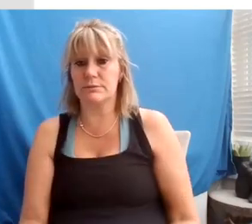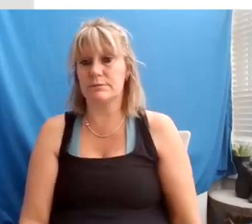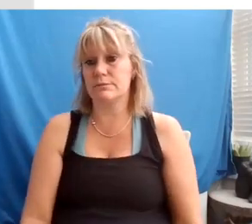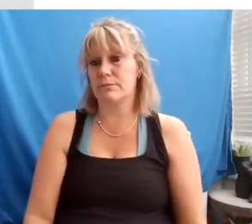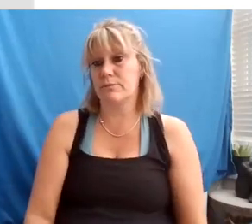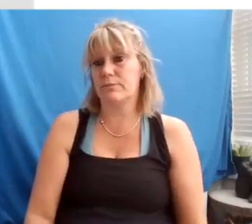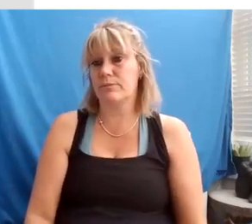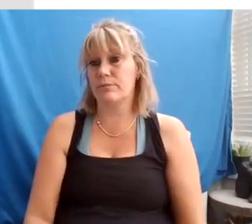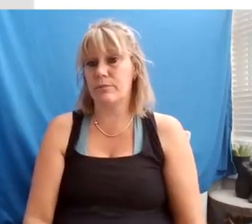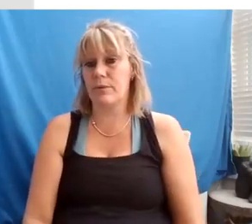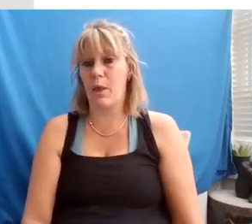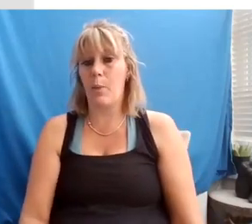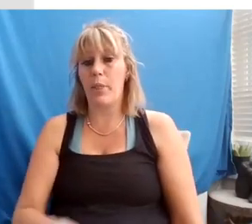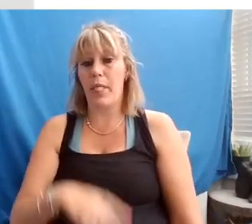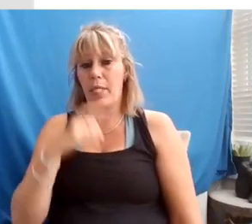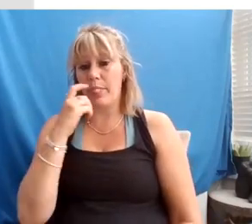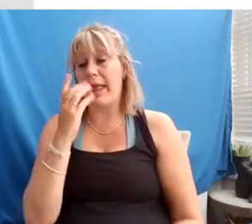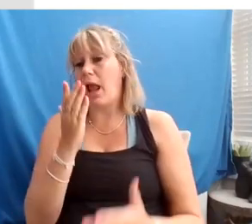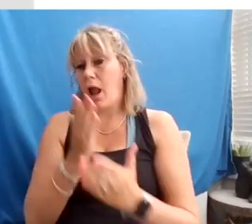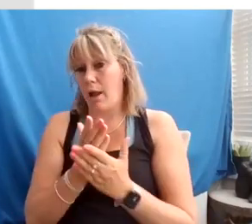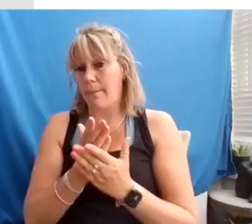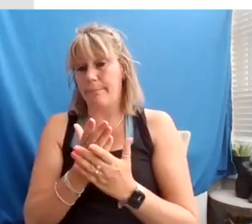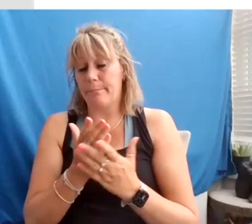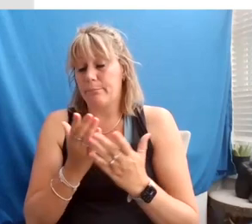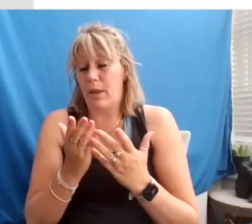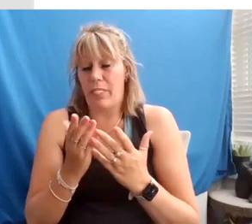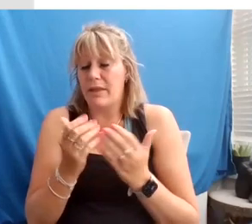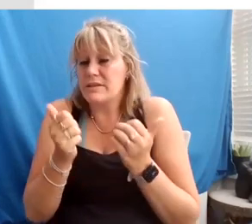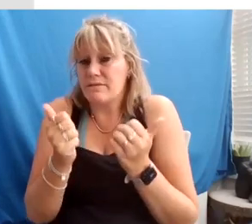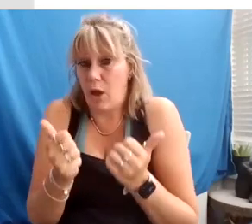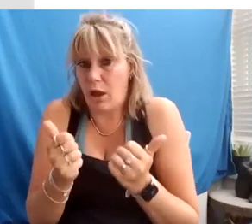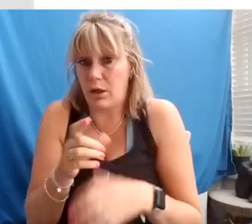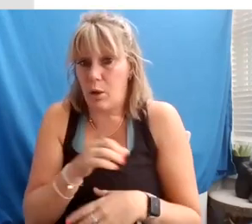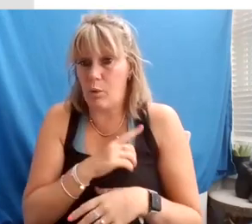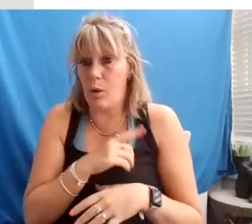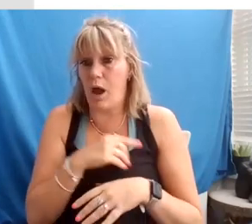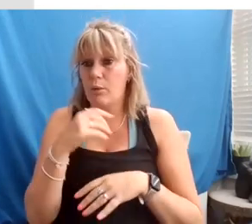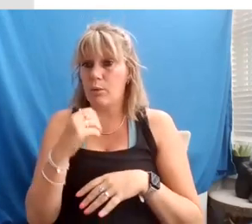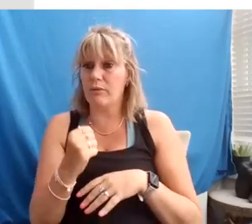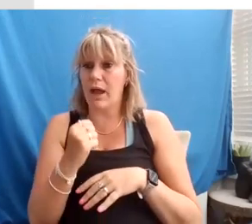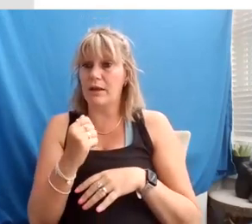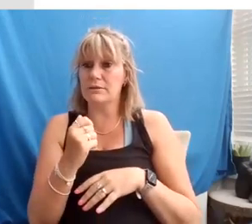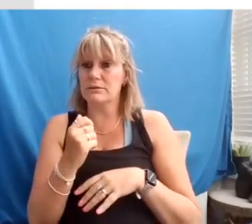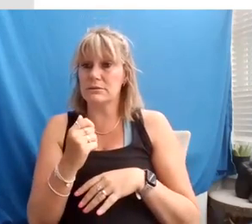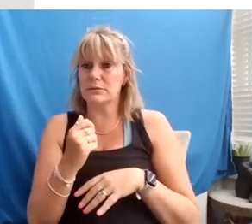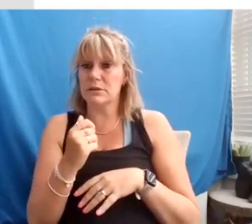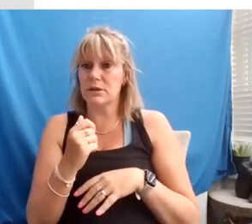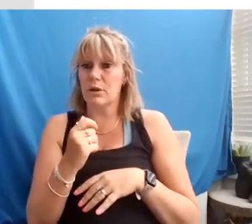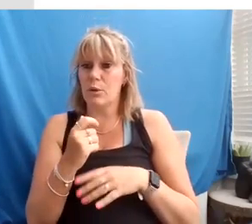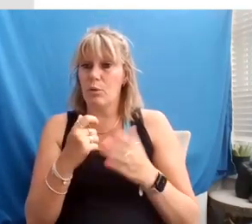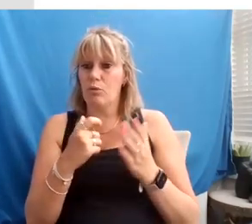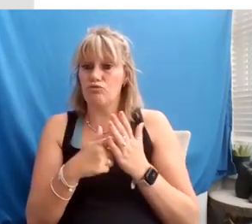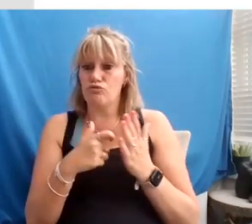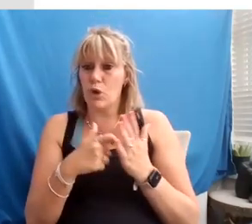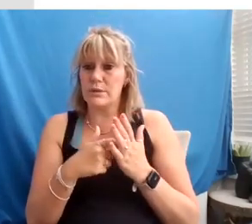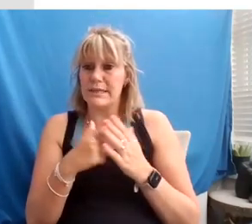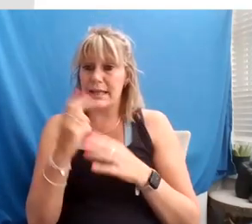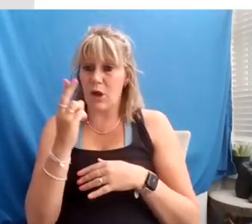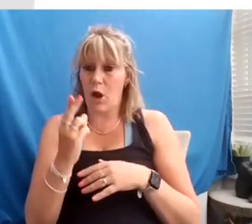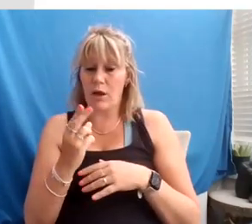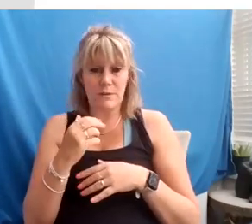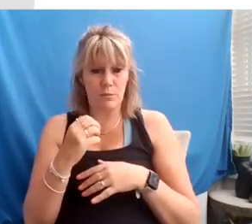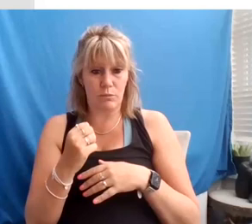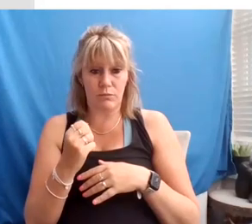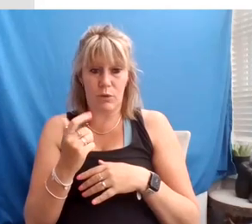Yeah, we think it was, but no, that's fine, because what we've had in terms of Rosetta contributions